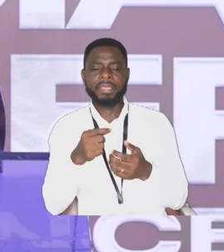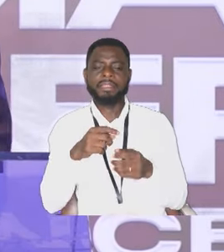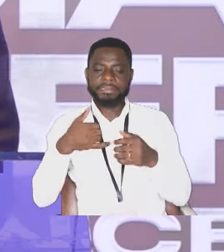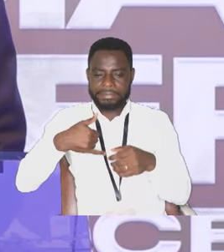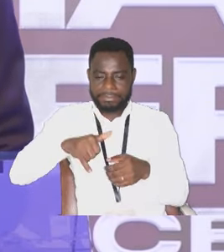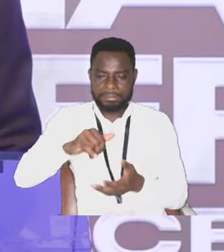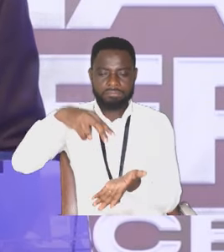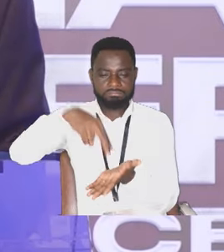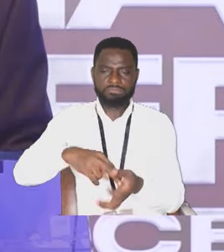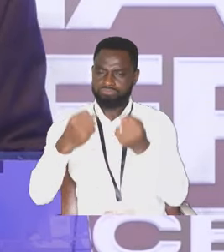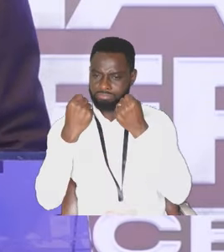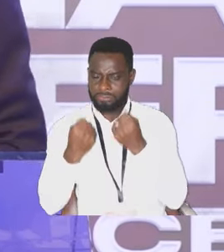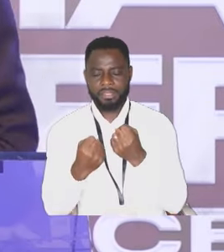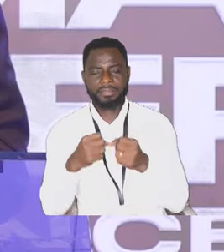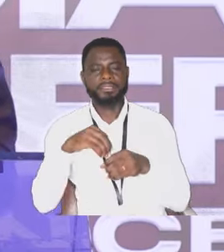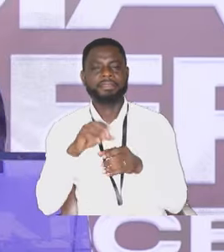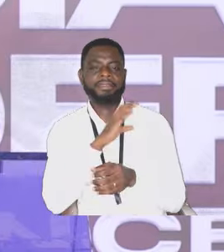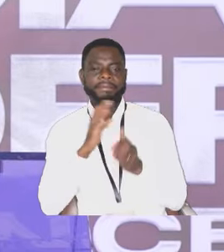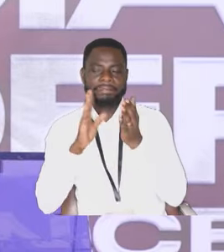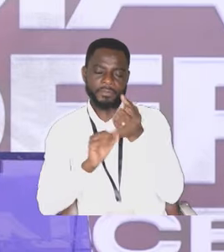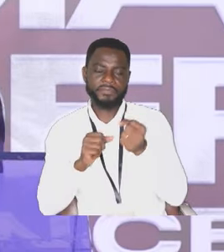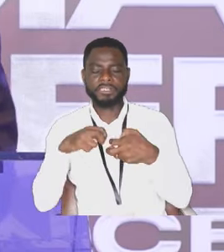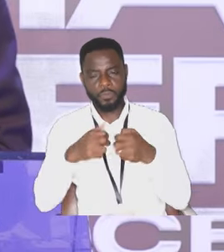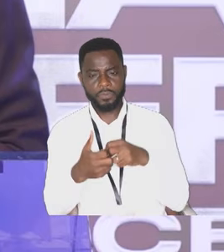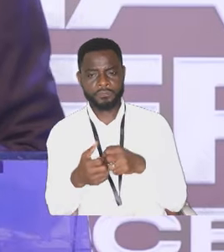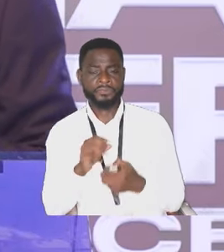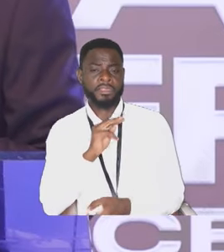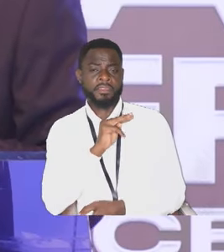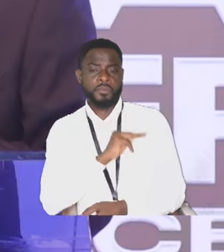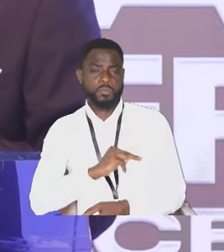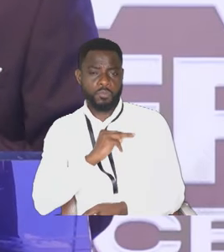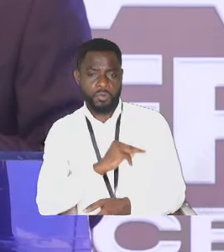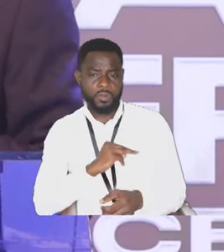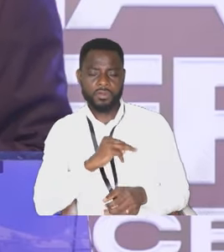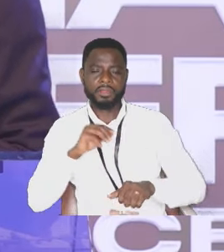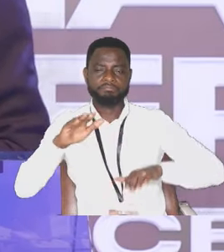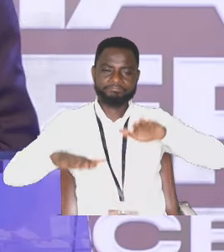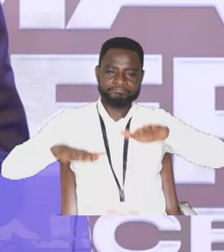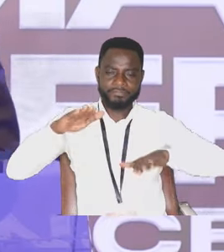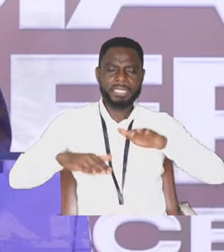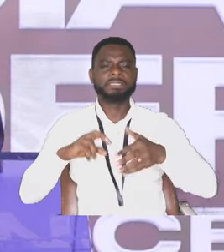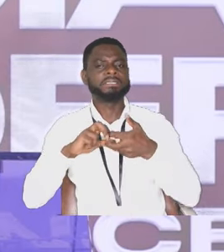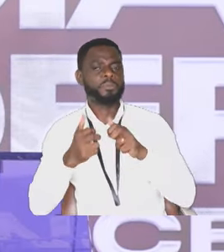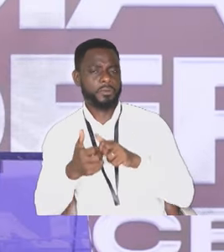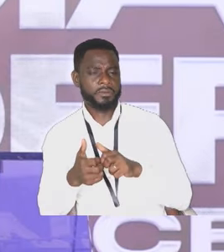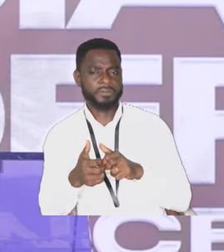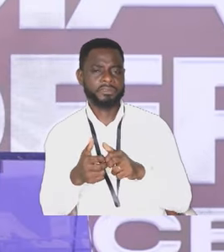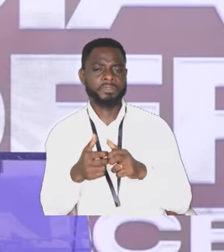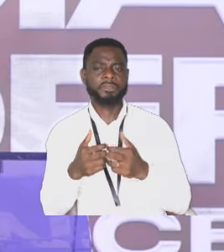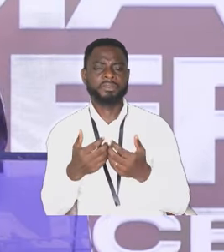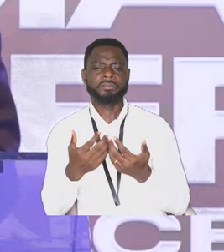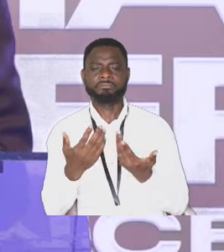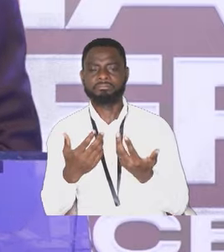in Christian beliefs, is a problem, is a challenge. The moral relativism is also a challenge. Secular